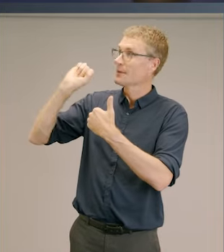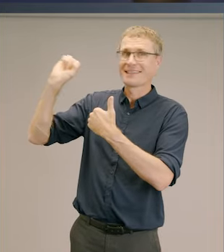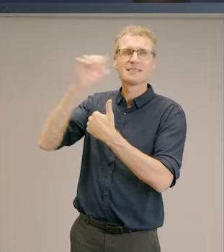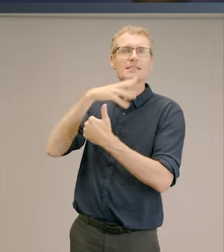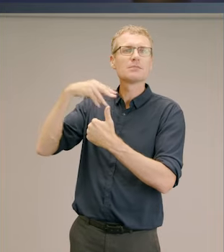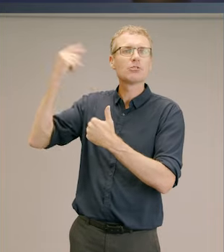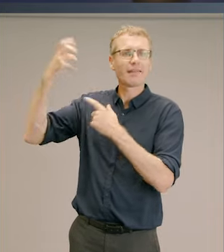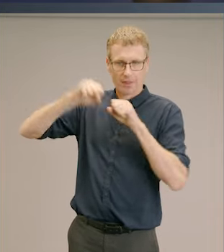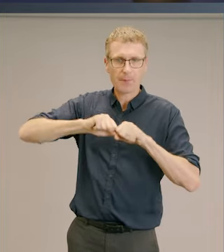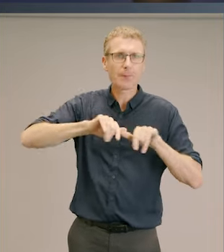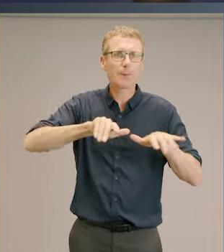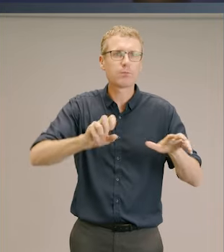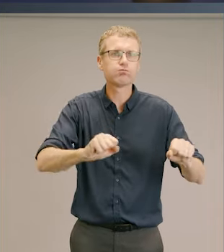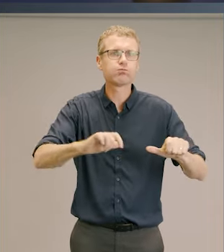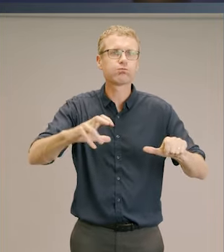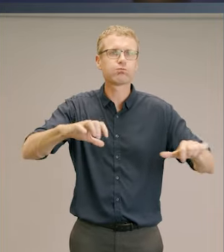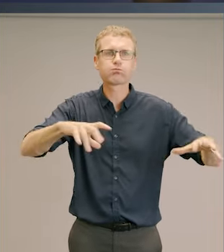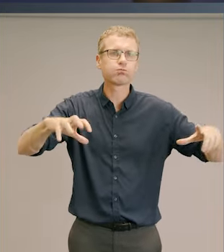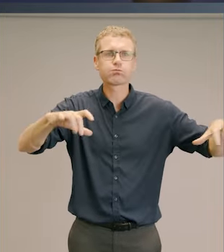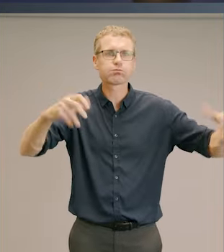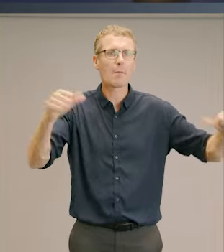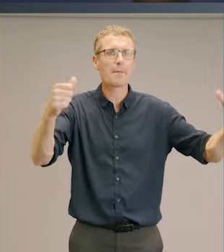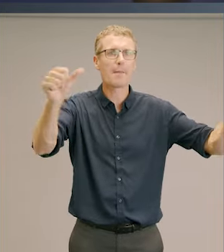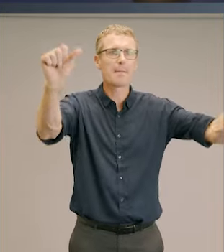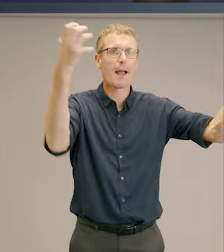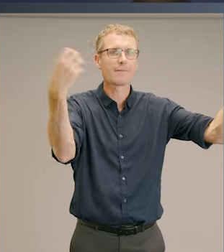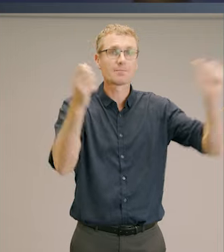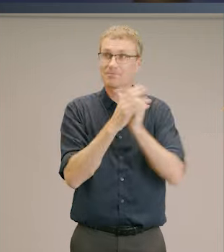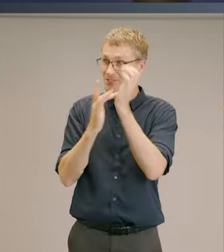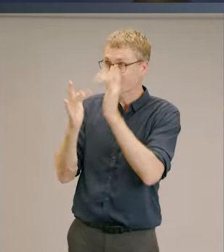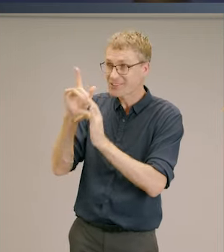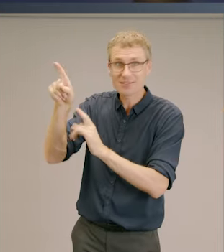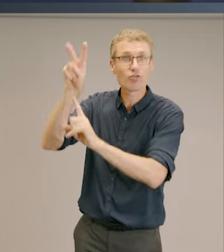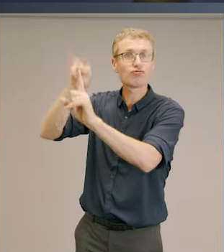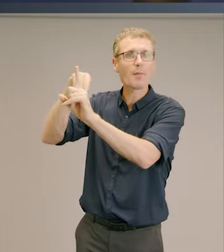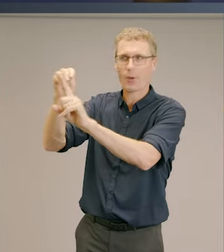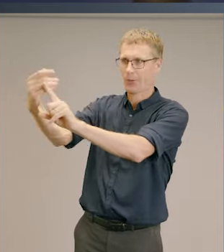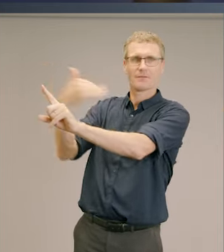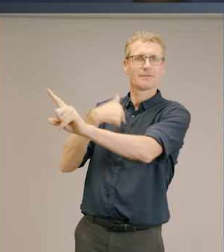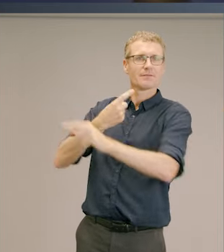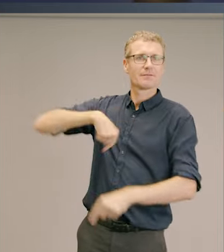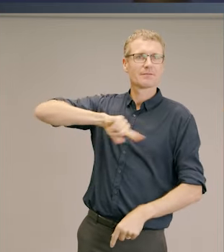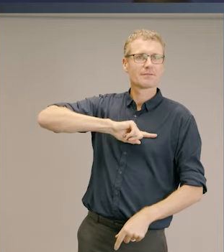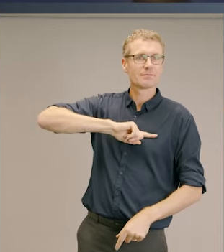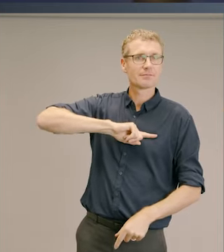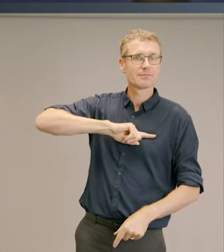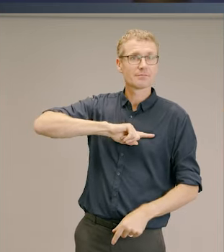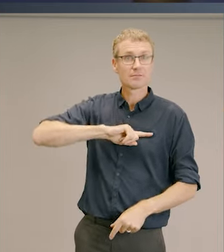he invites us to trust the results to him. Jesus of Nazareth is our role model for